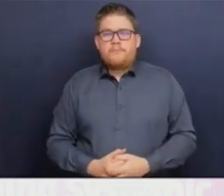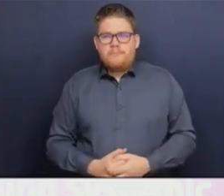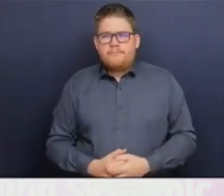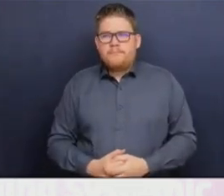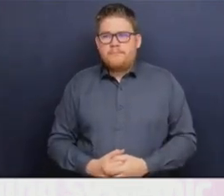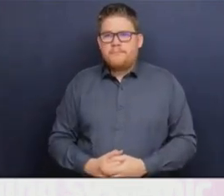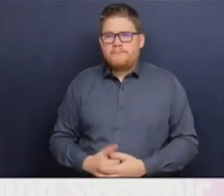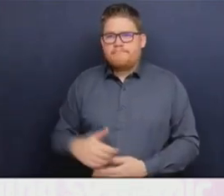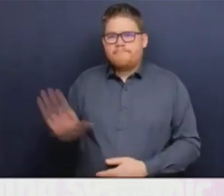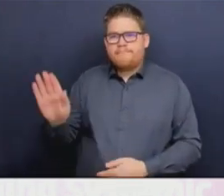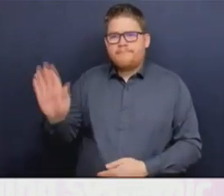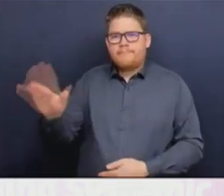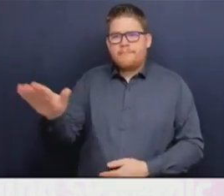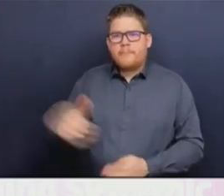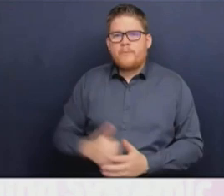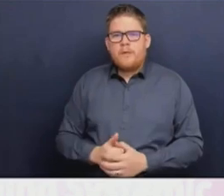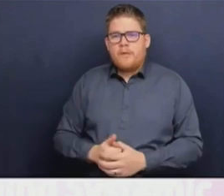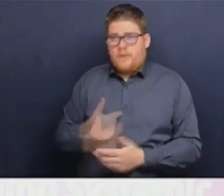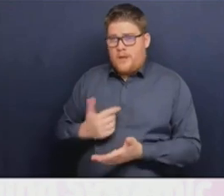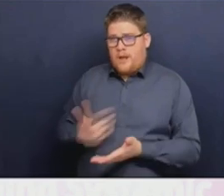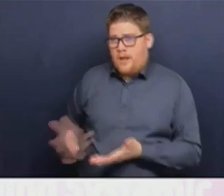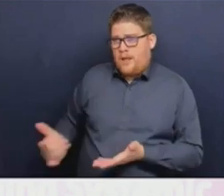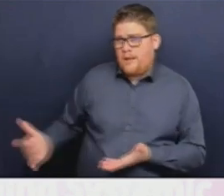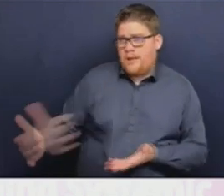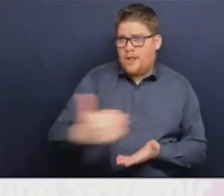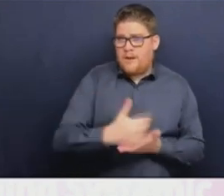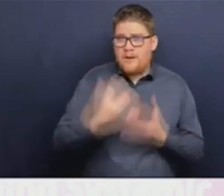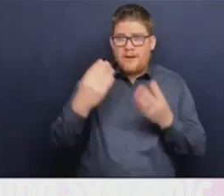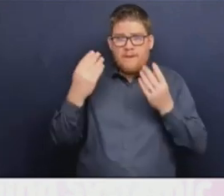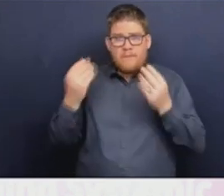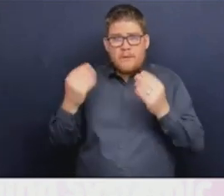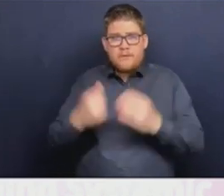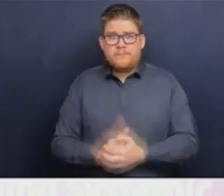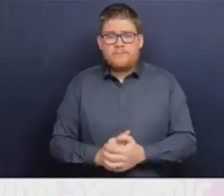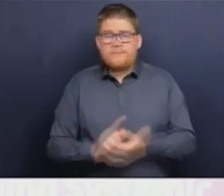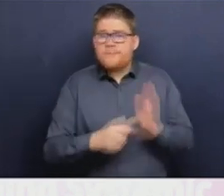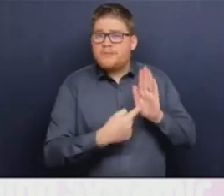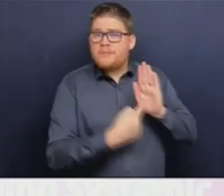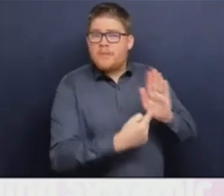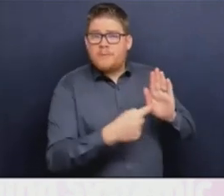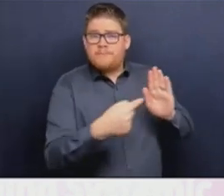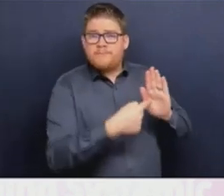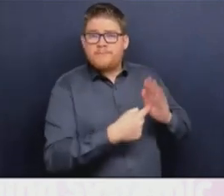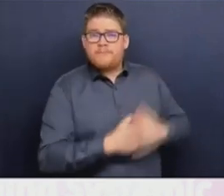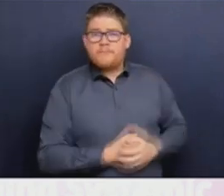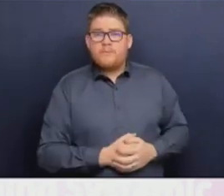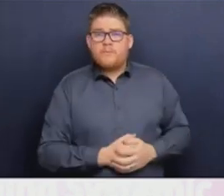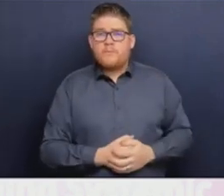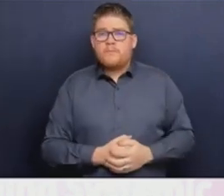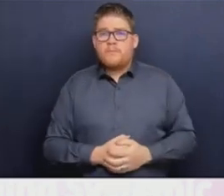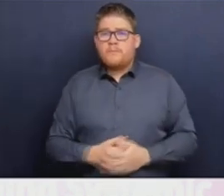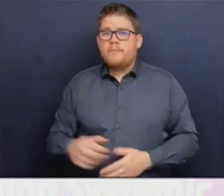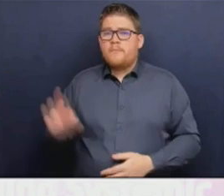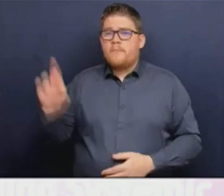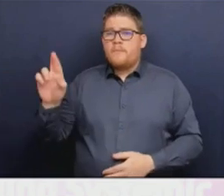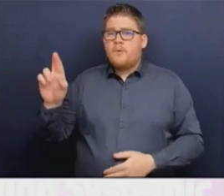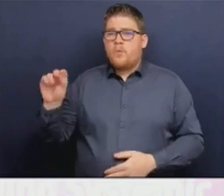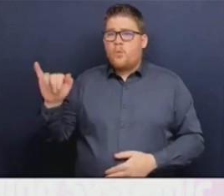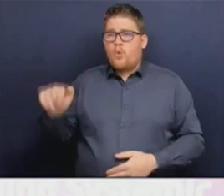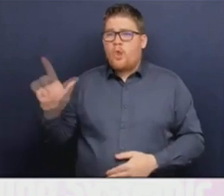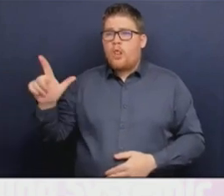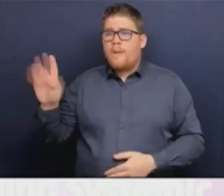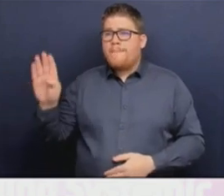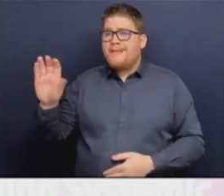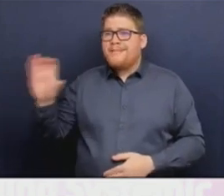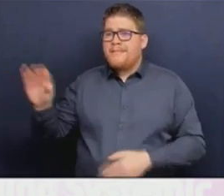gathered, you know, there's been concerns about systemic racism, for example, at the Royal BC Museum, within healthcare, as we've talked about the In Plain Sight